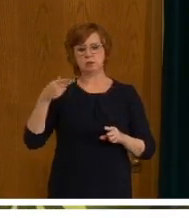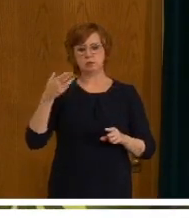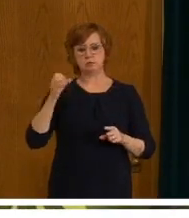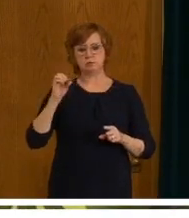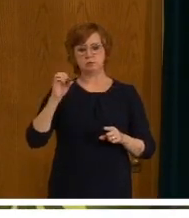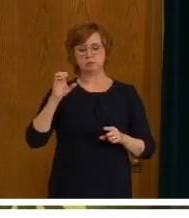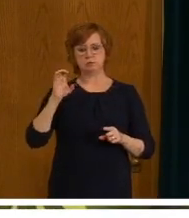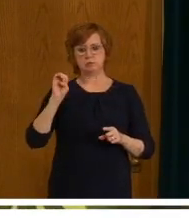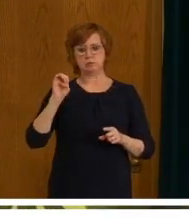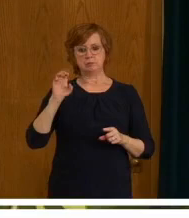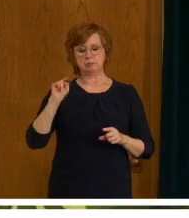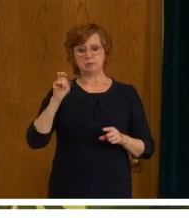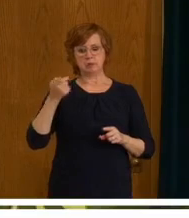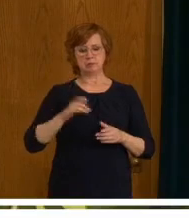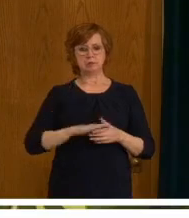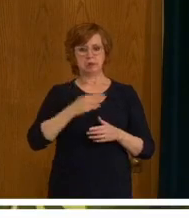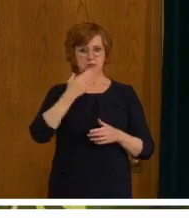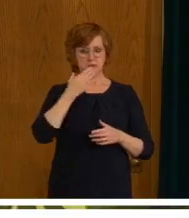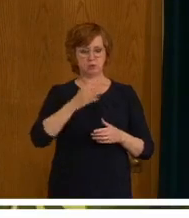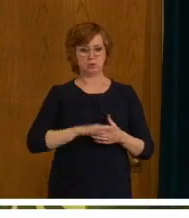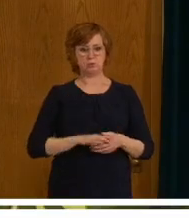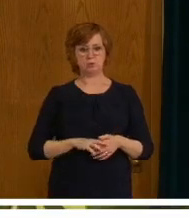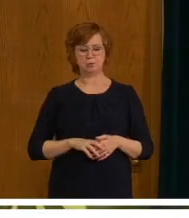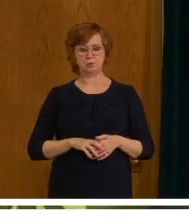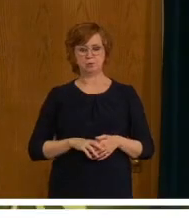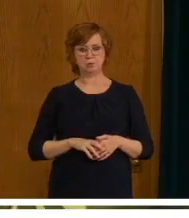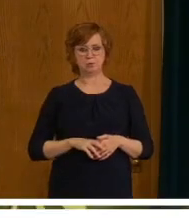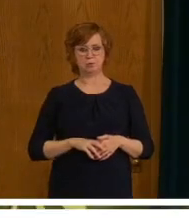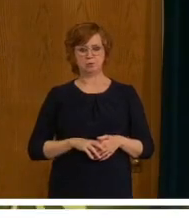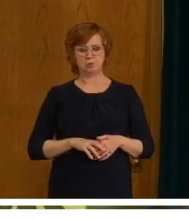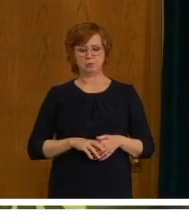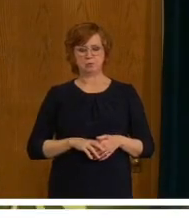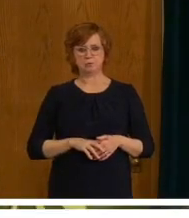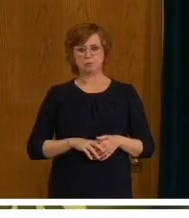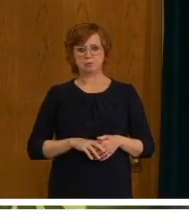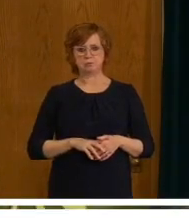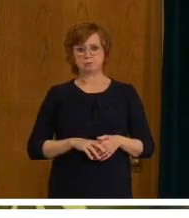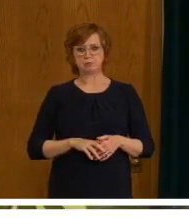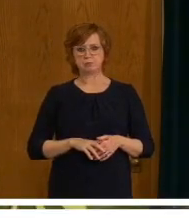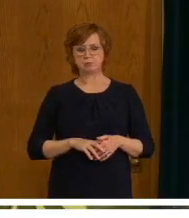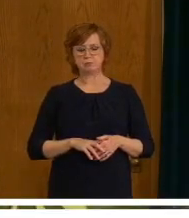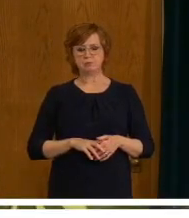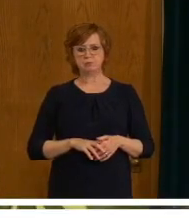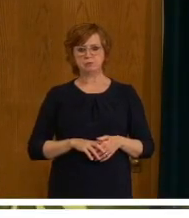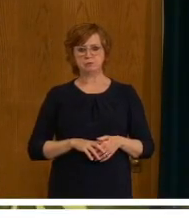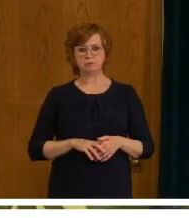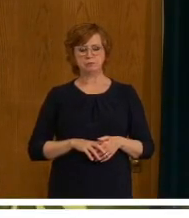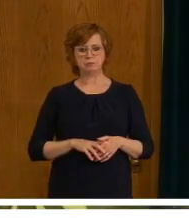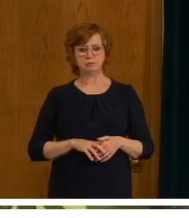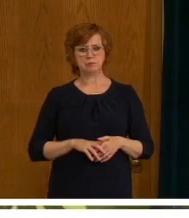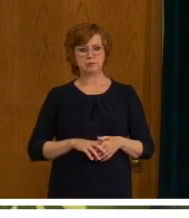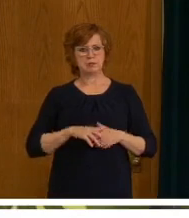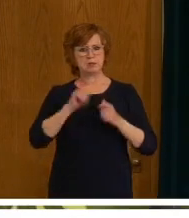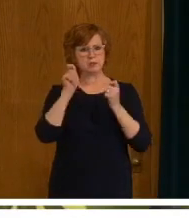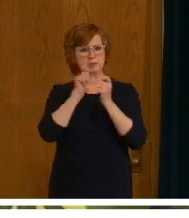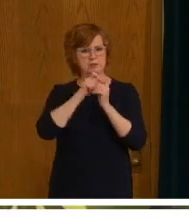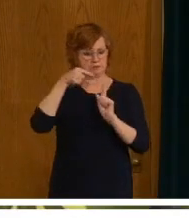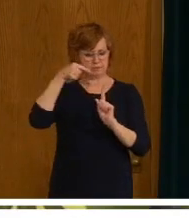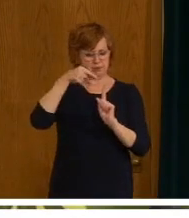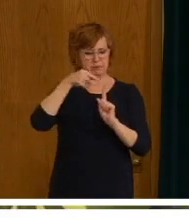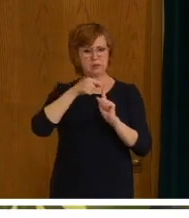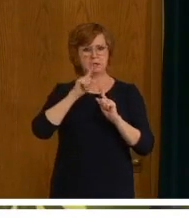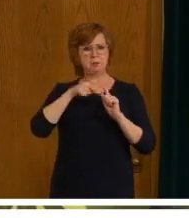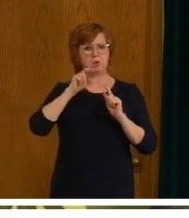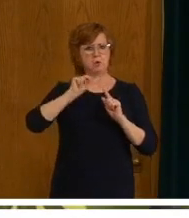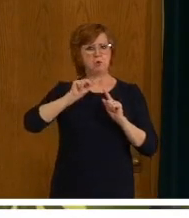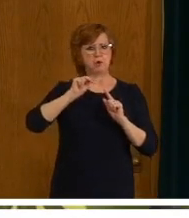Yes, thanks, Mr. Premier, Dr. Shahab, for taking my question. I wanted to follow up on a little bit on something more specific about the